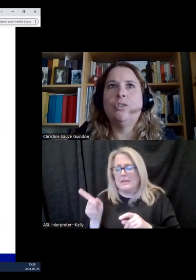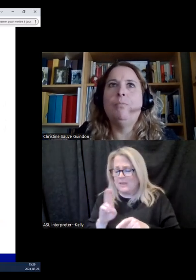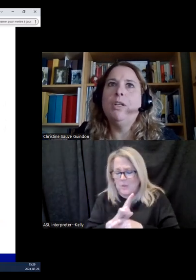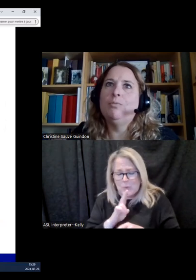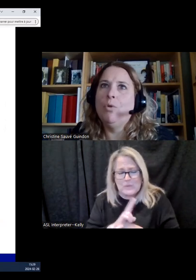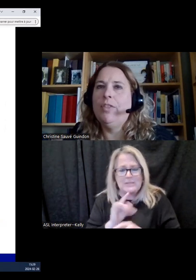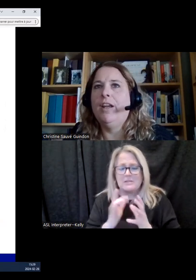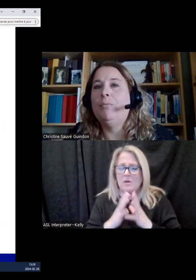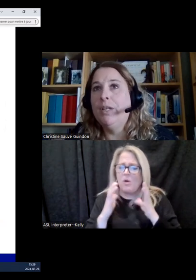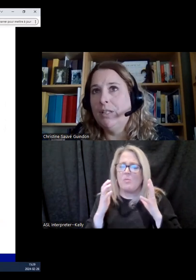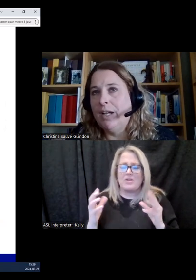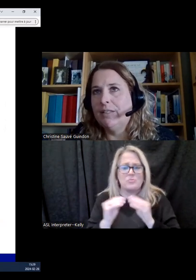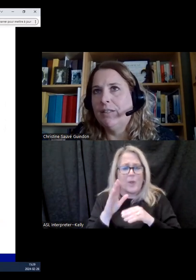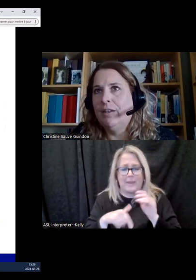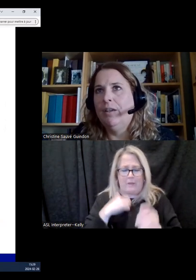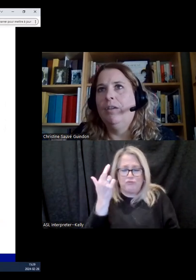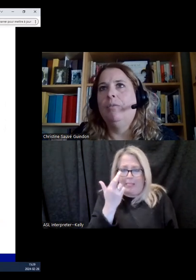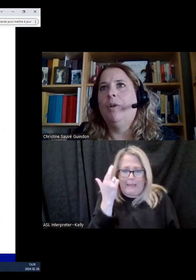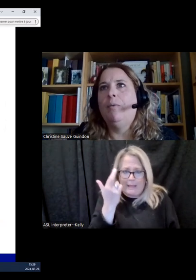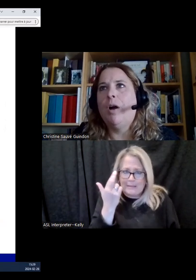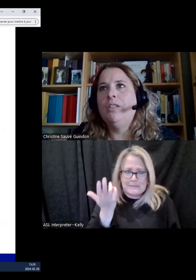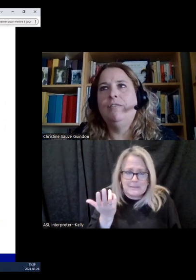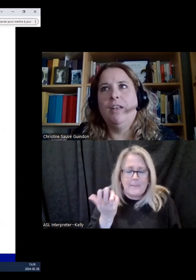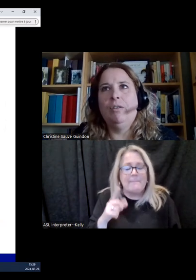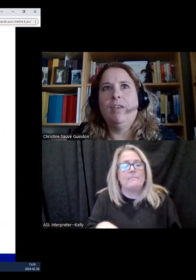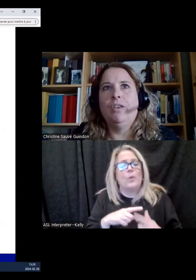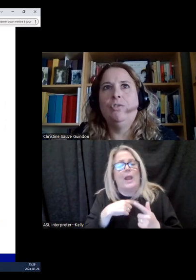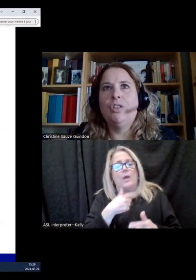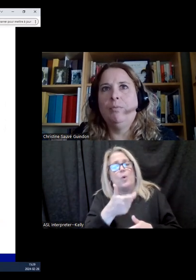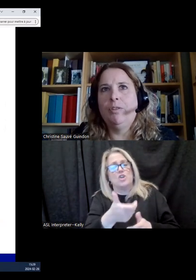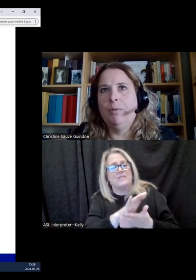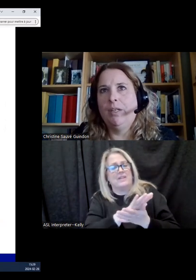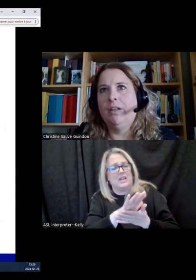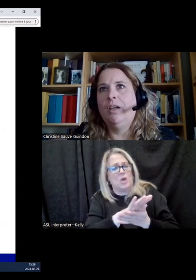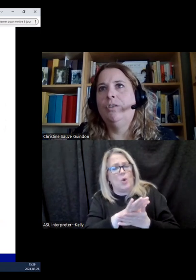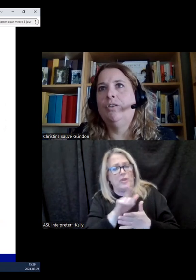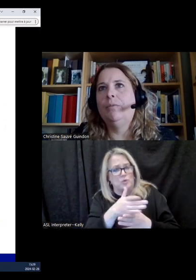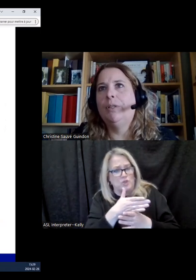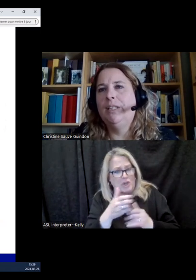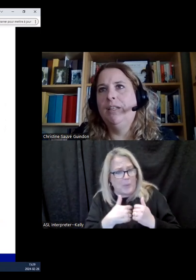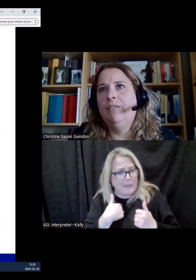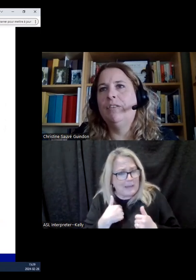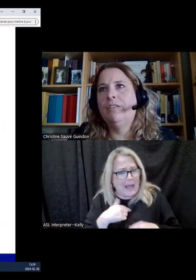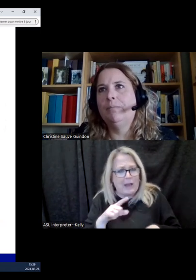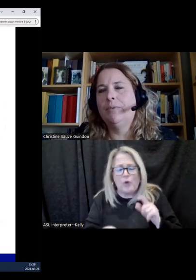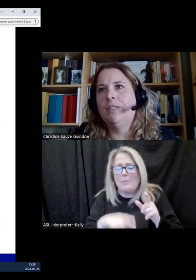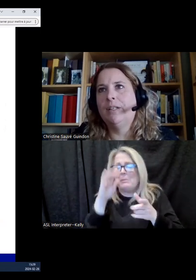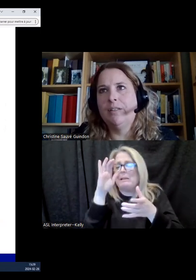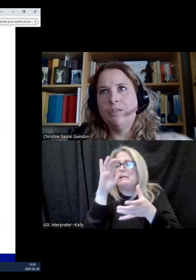he uses it so much more than I realized. When I watched the video that you shared with me, I couldn't believe